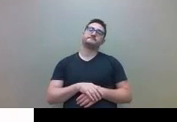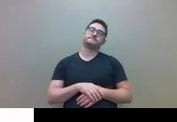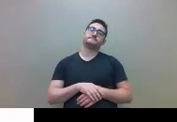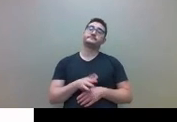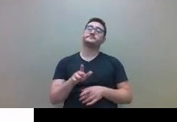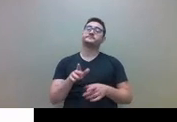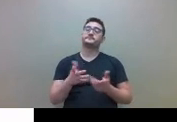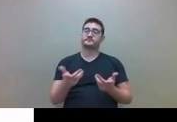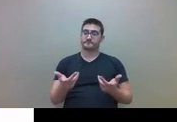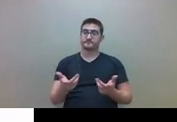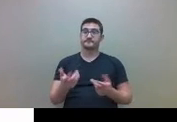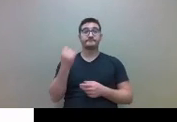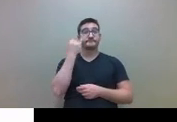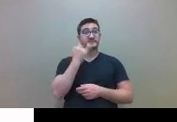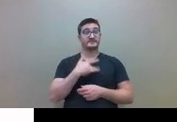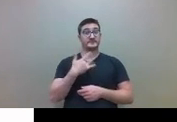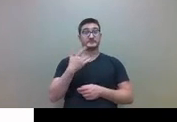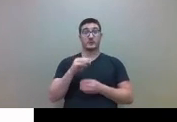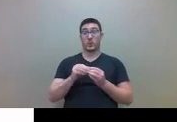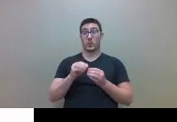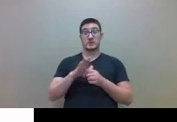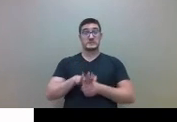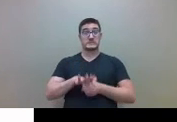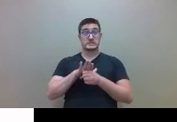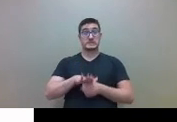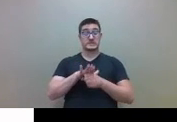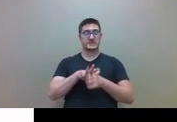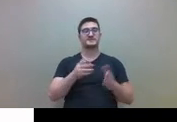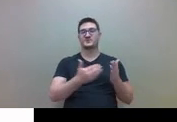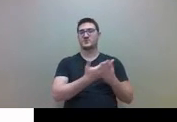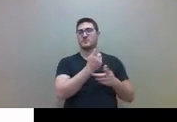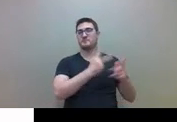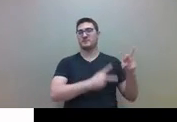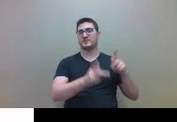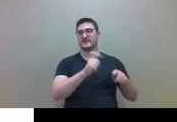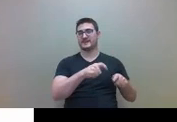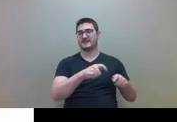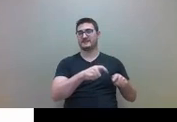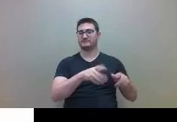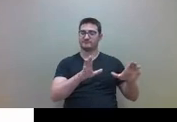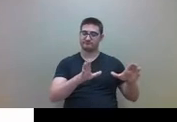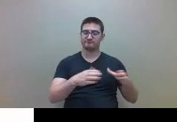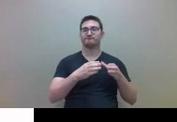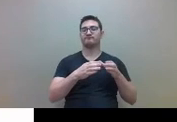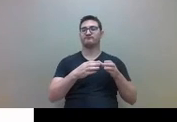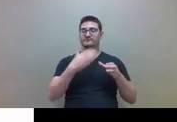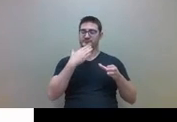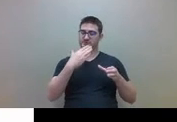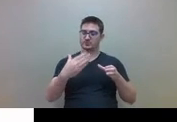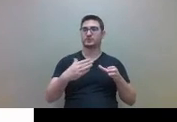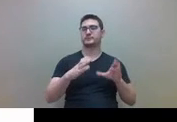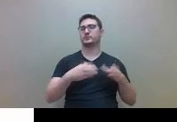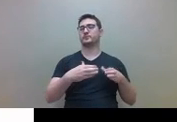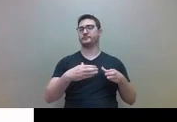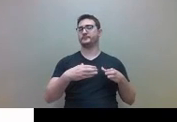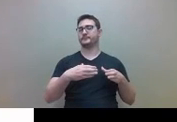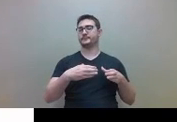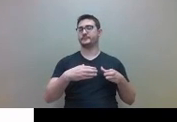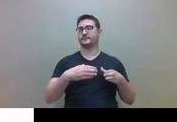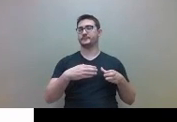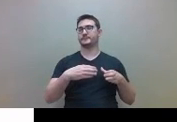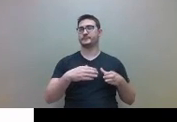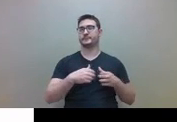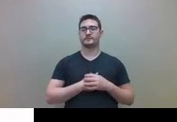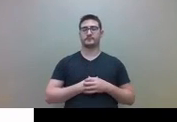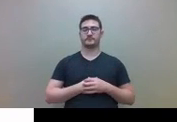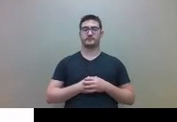that don't make you feel like you're not doing as well as them. And just, you